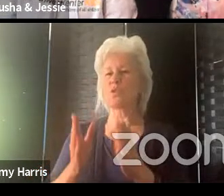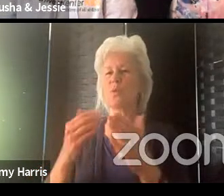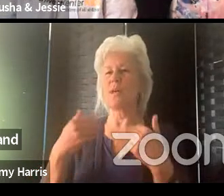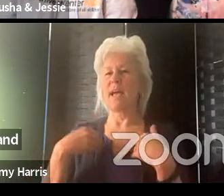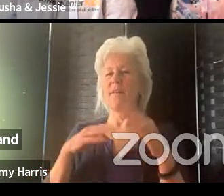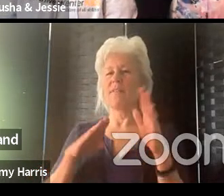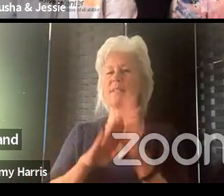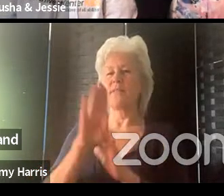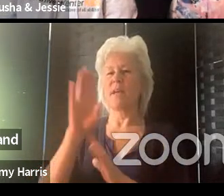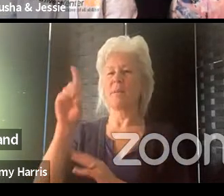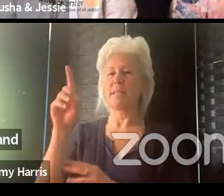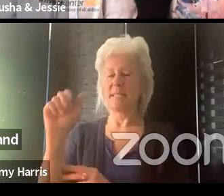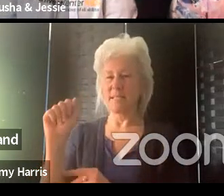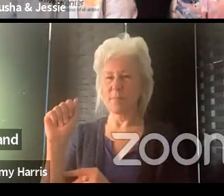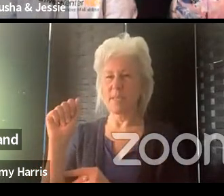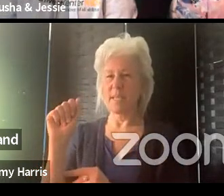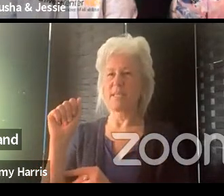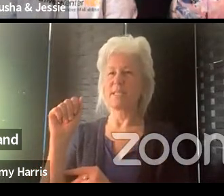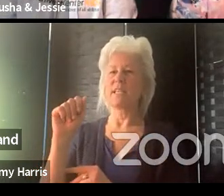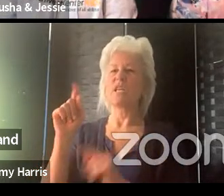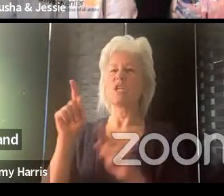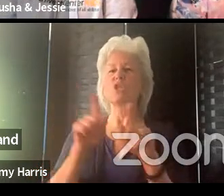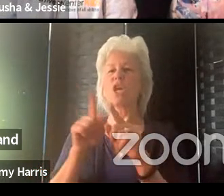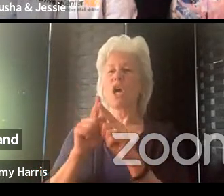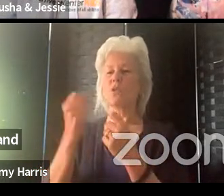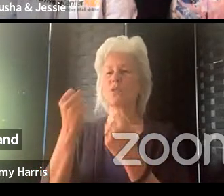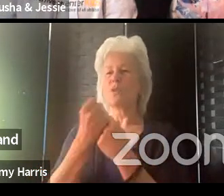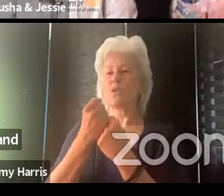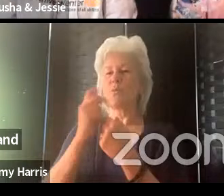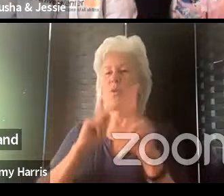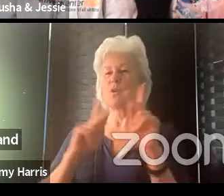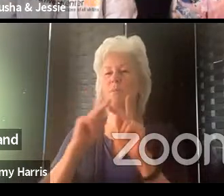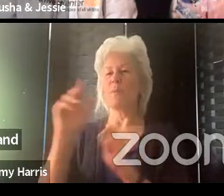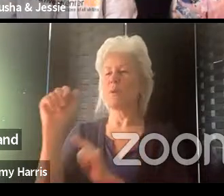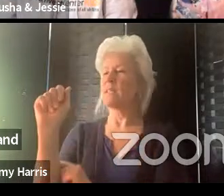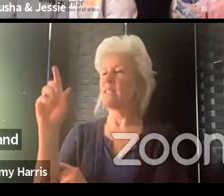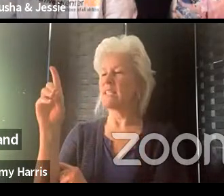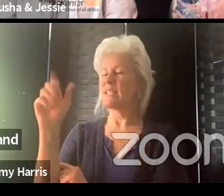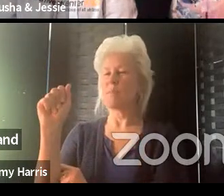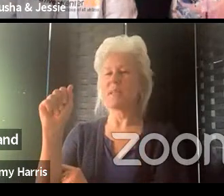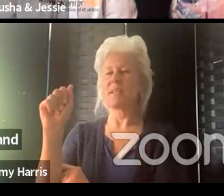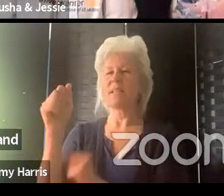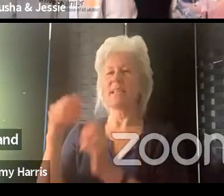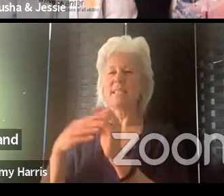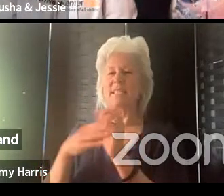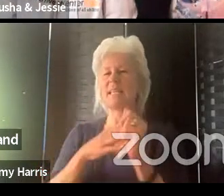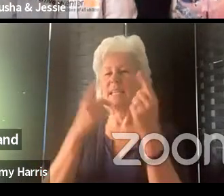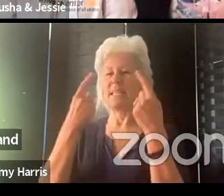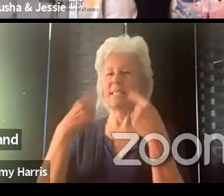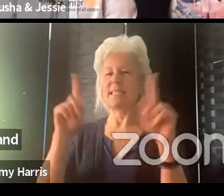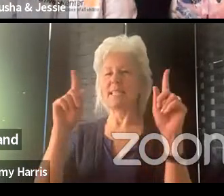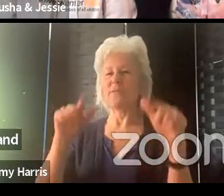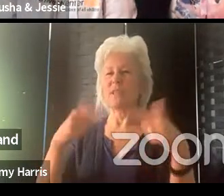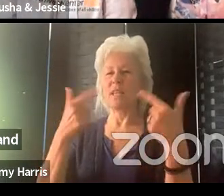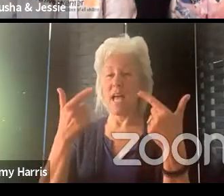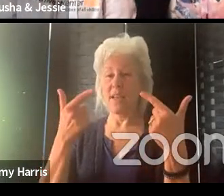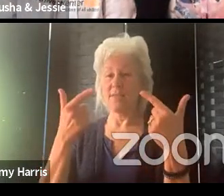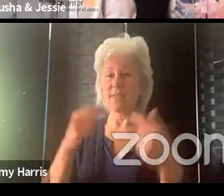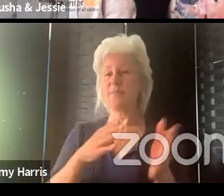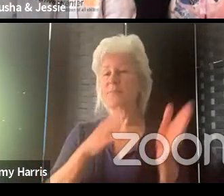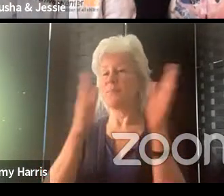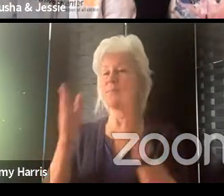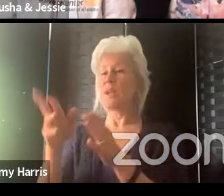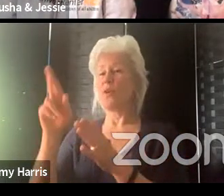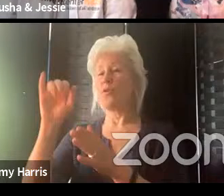a developmental disability, Jay also supports people with disabilities to lead successful lives. Richard Mullen.